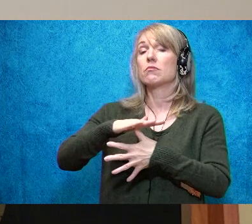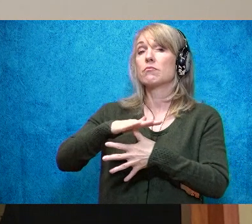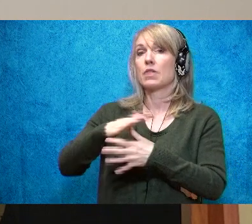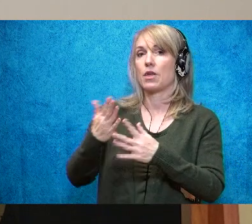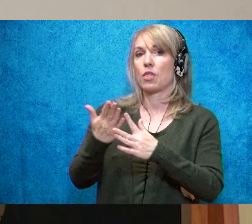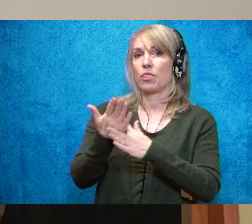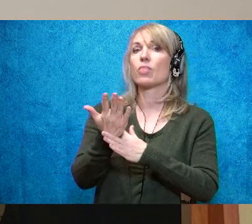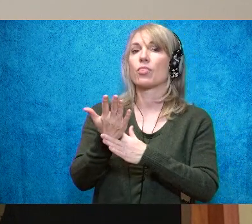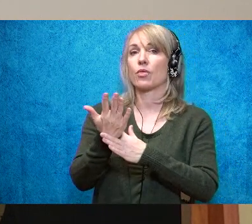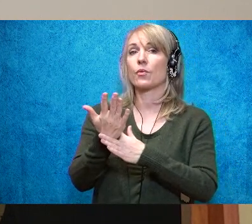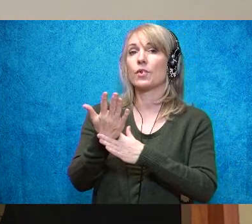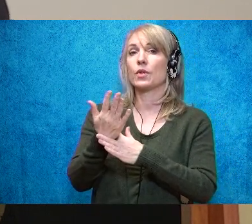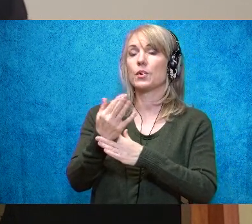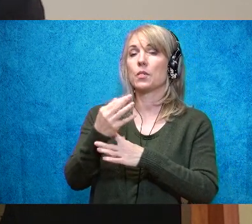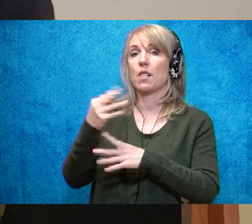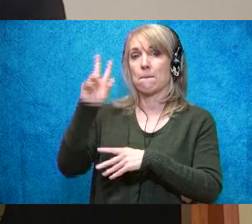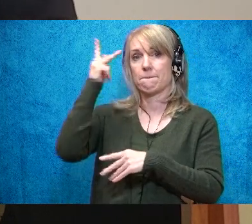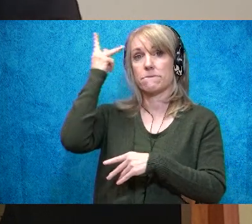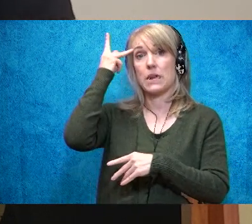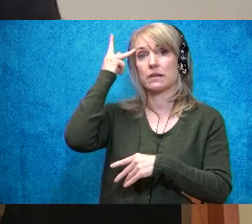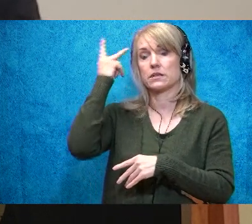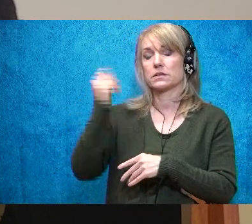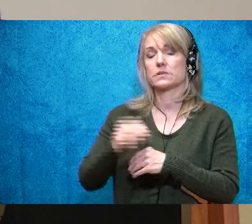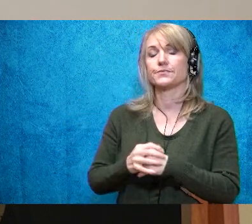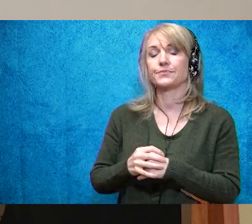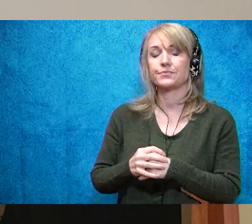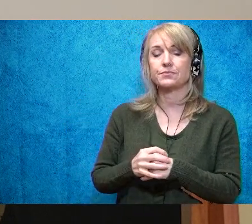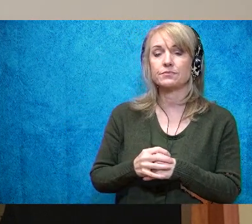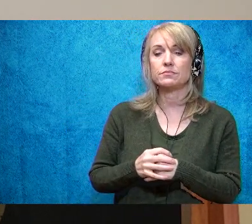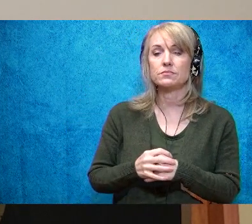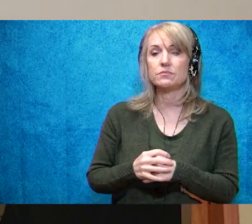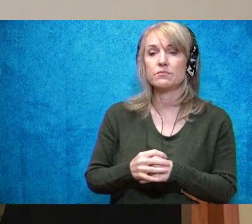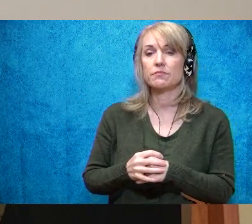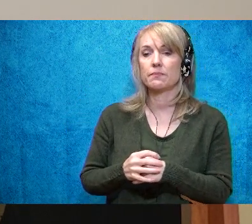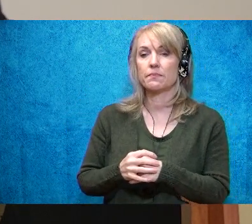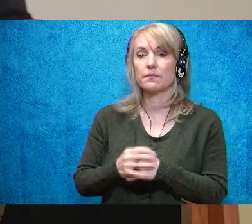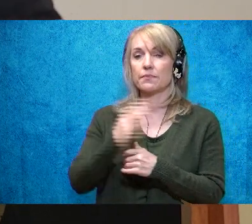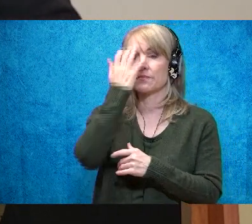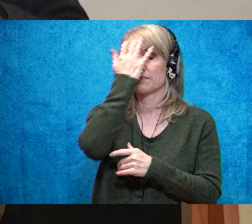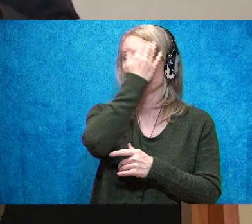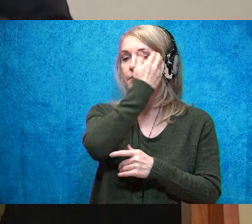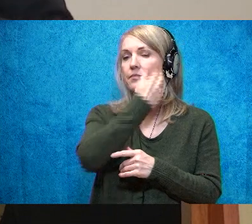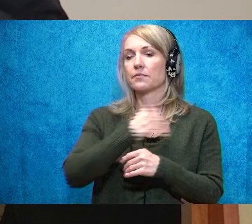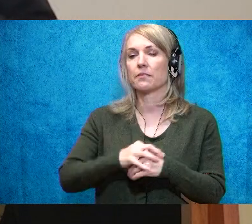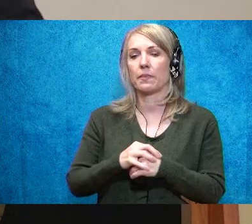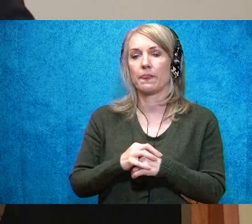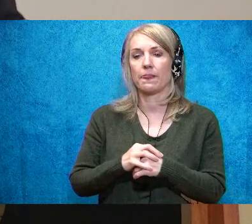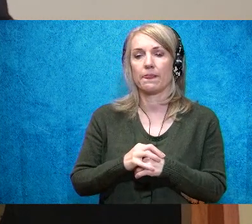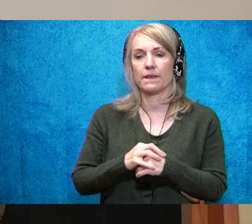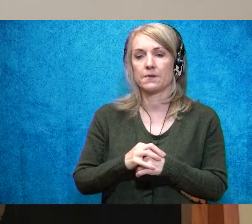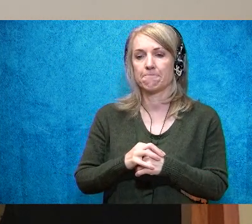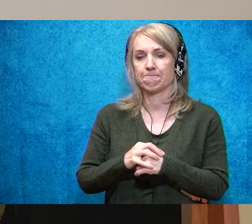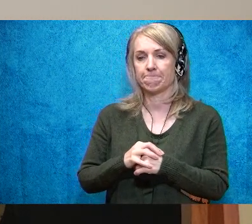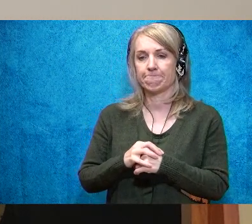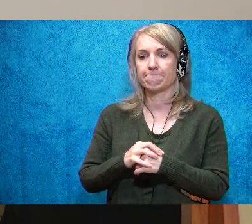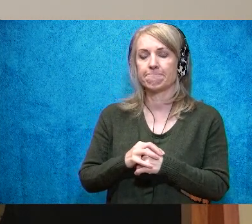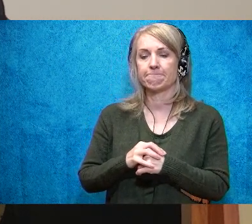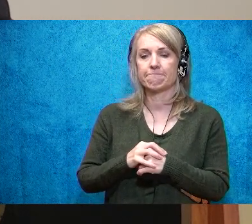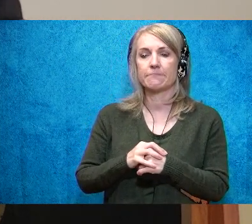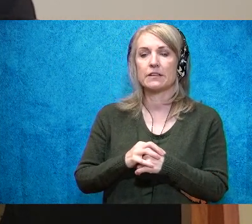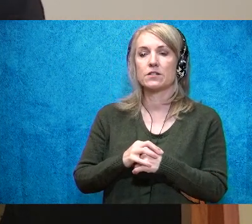government, is a political philosophy similar to fascism, but it's based on extreme